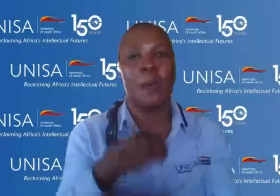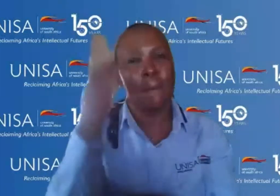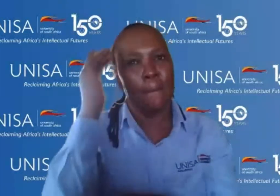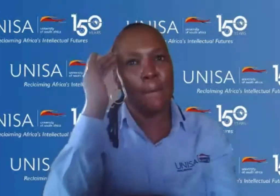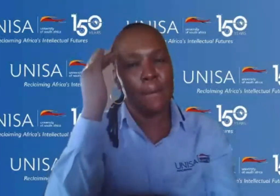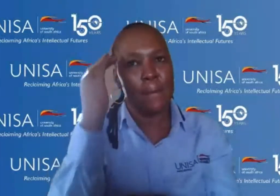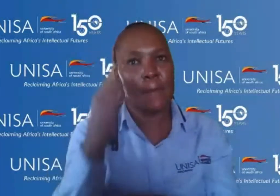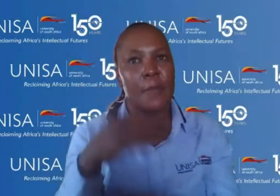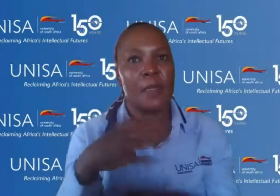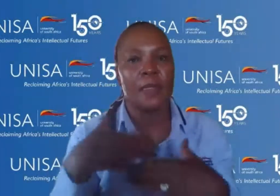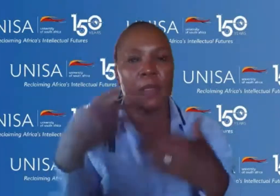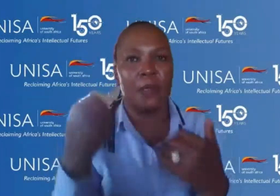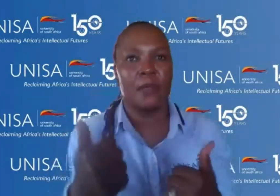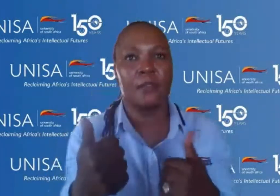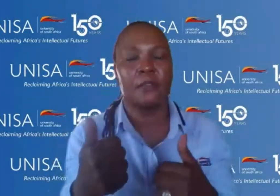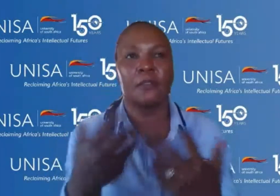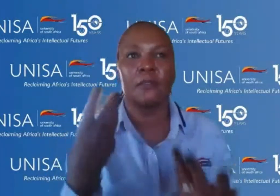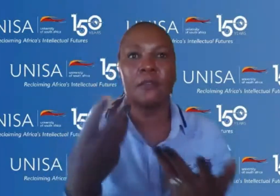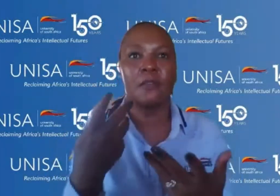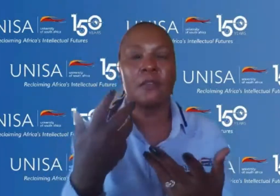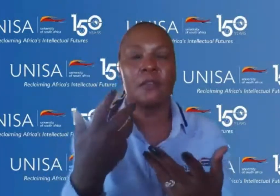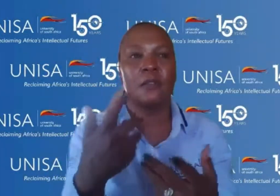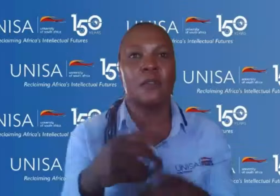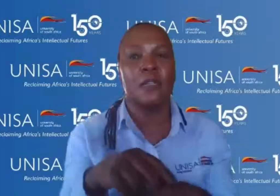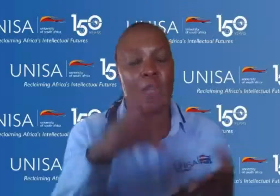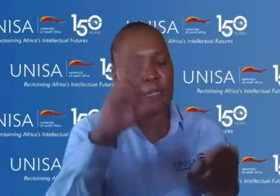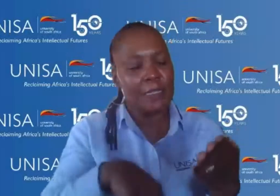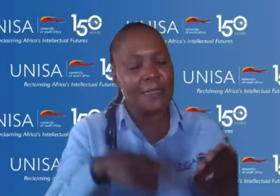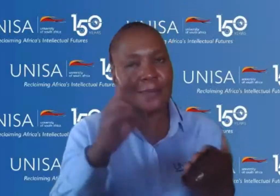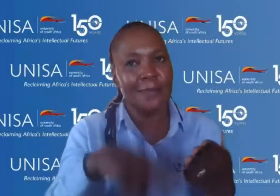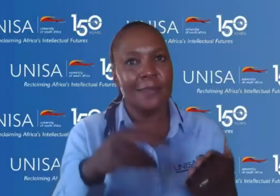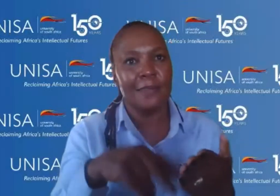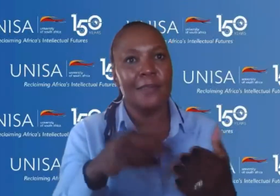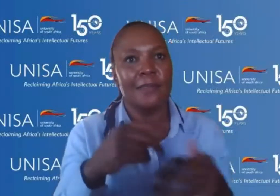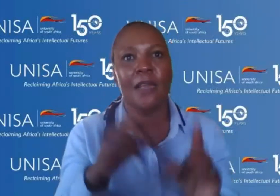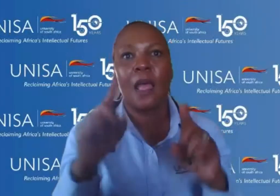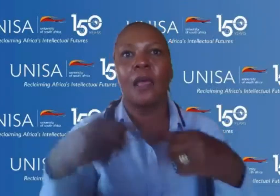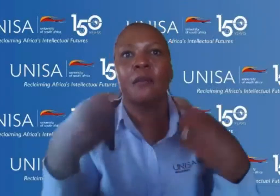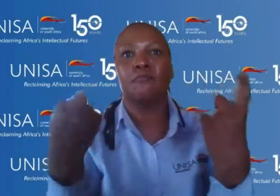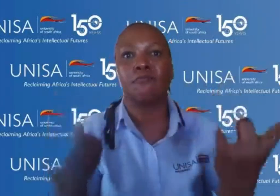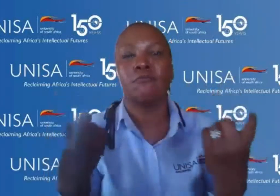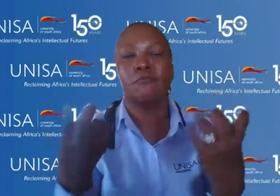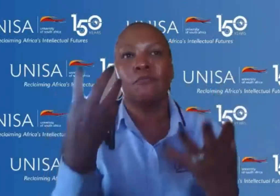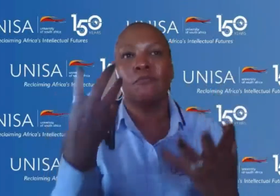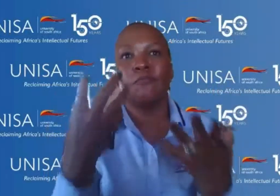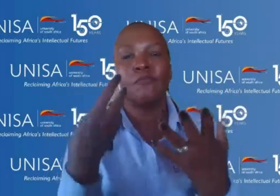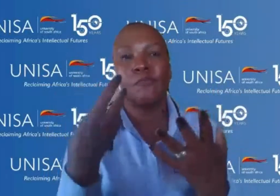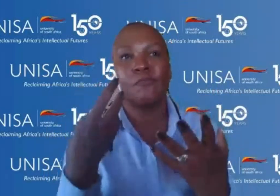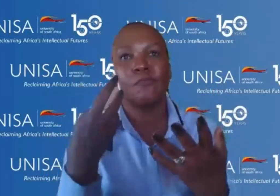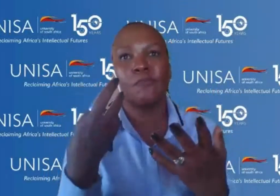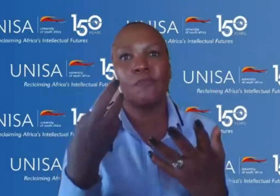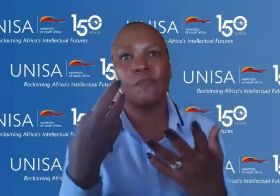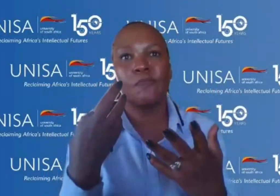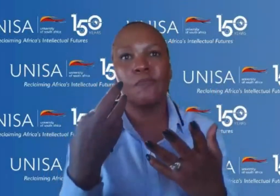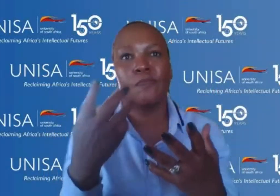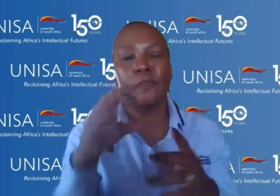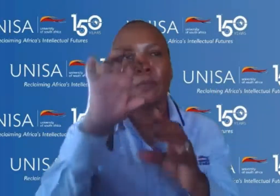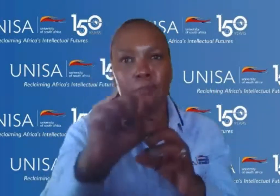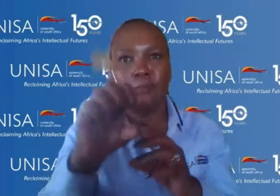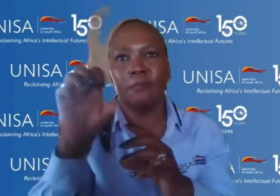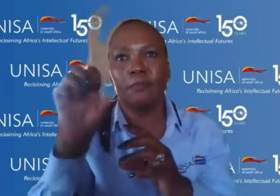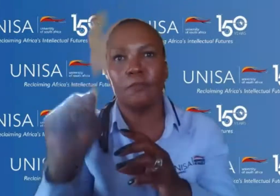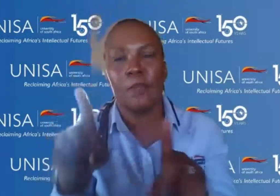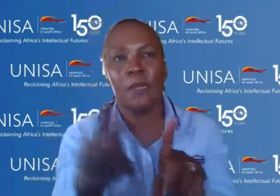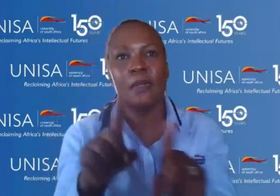in reading. In reading, I cannot necessarily grasp, as I said, the things that I need